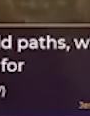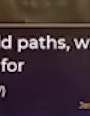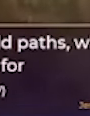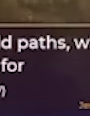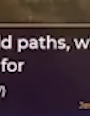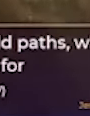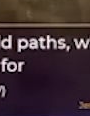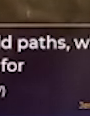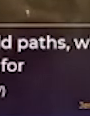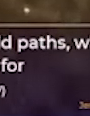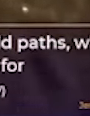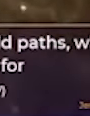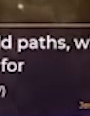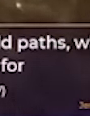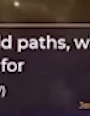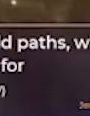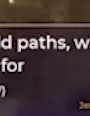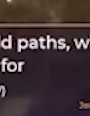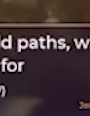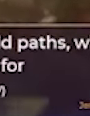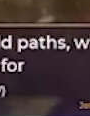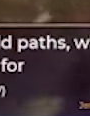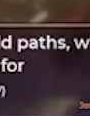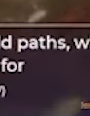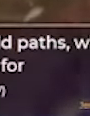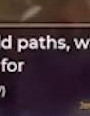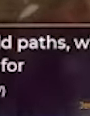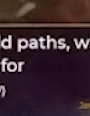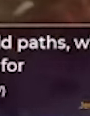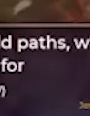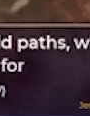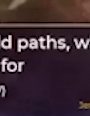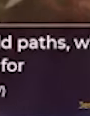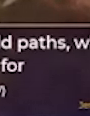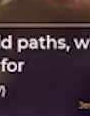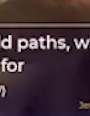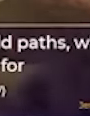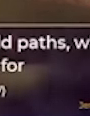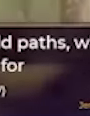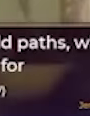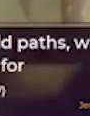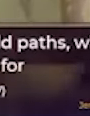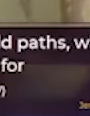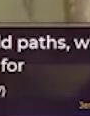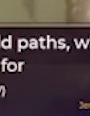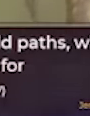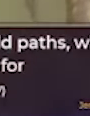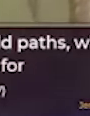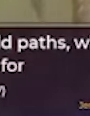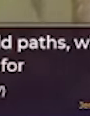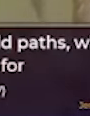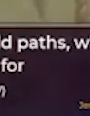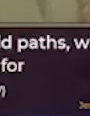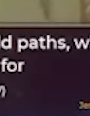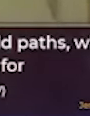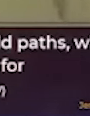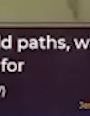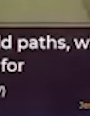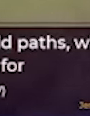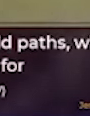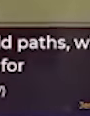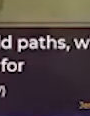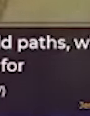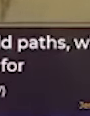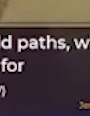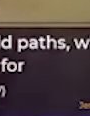paths wherein is a good way. And it says to walk therein, and we will enter our Sabbath by so